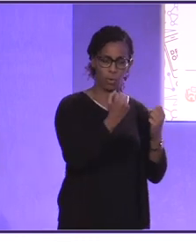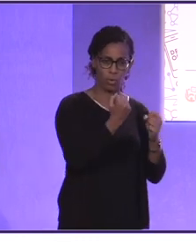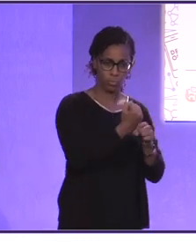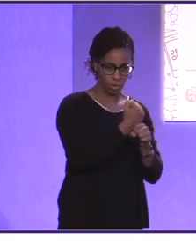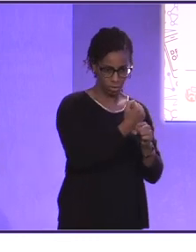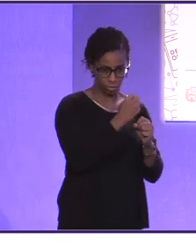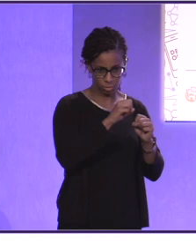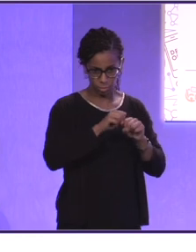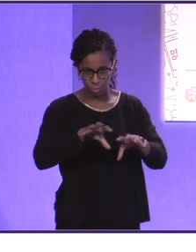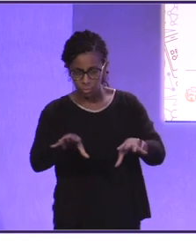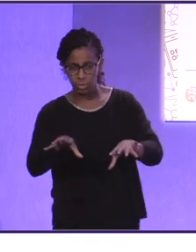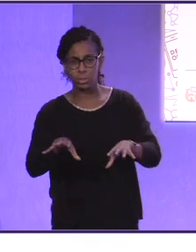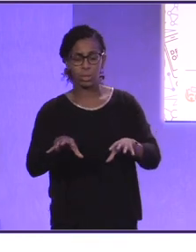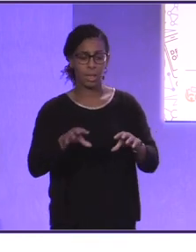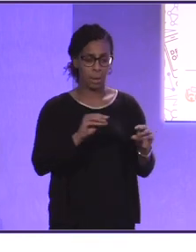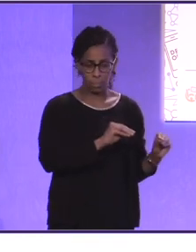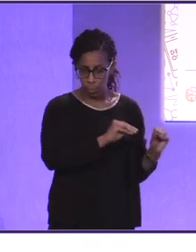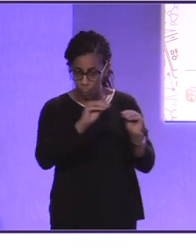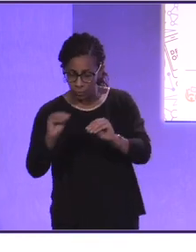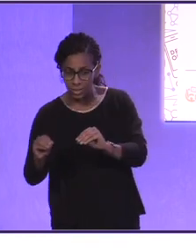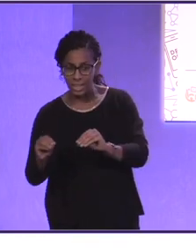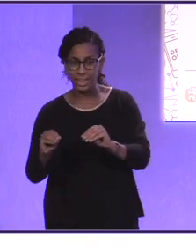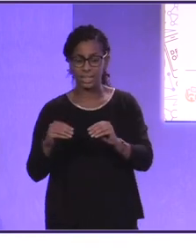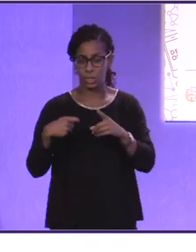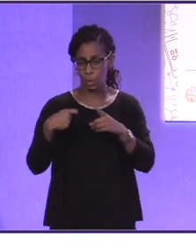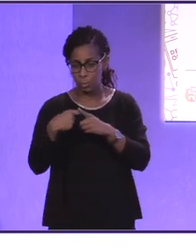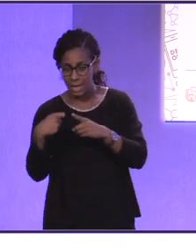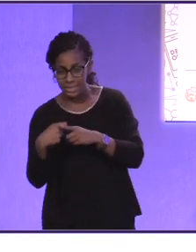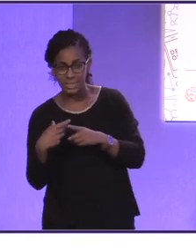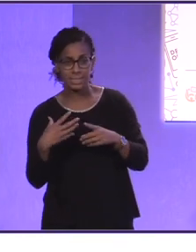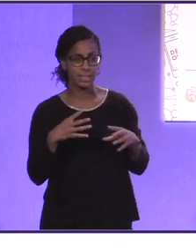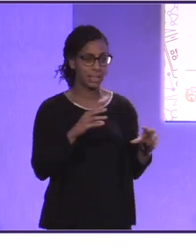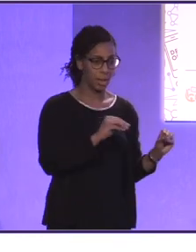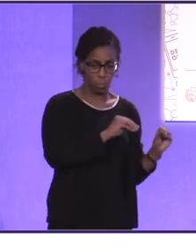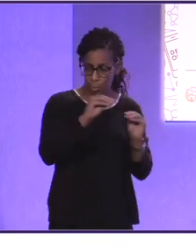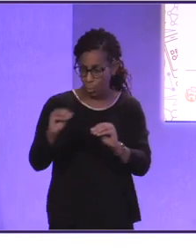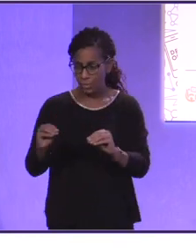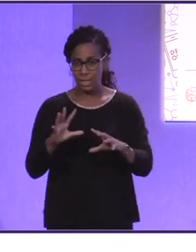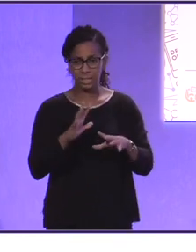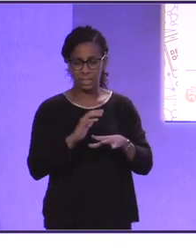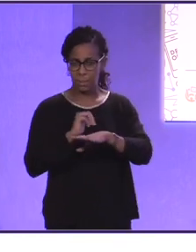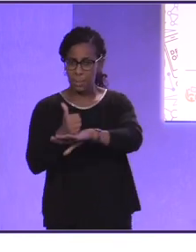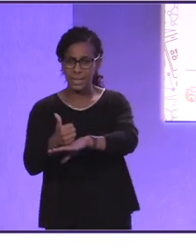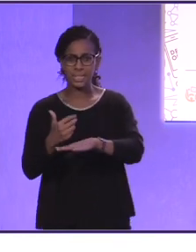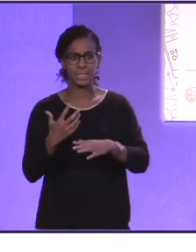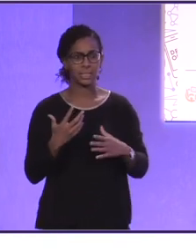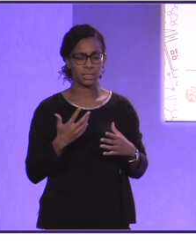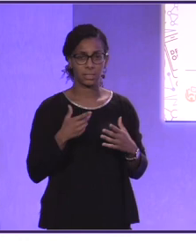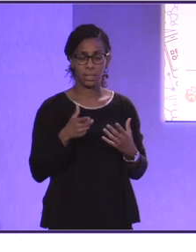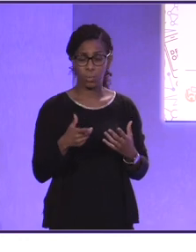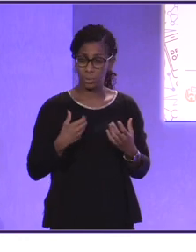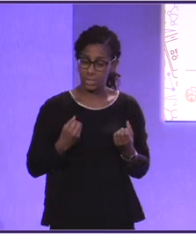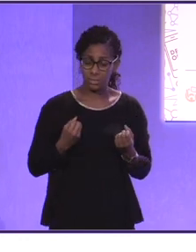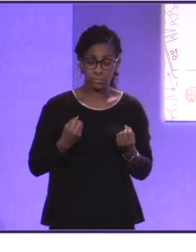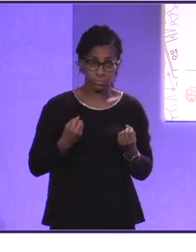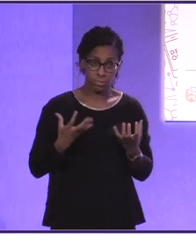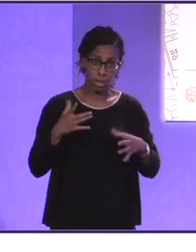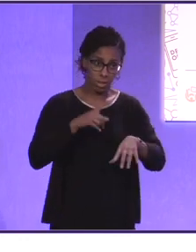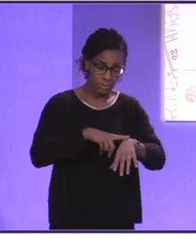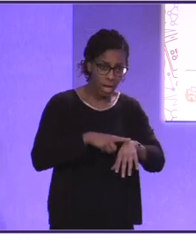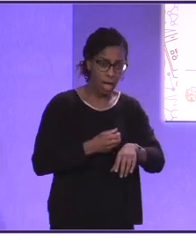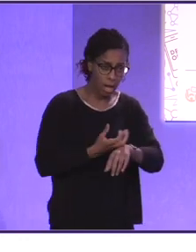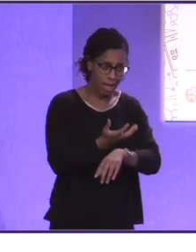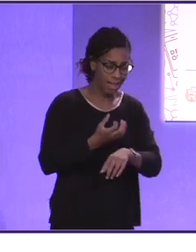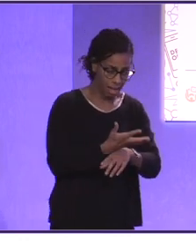AWS was already built. And moving to Kubernetes on GCP meant redoing the pipeline, which meant spending more time on doing